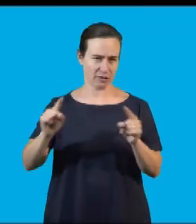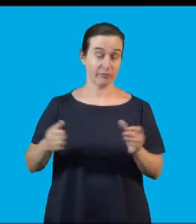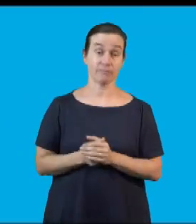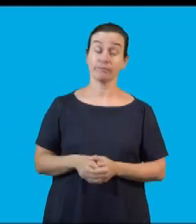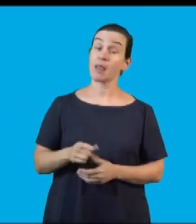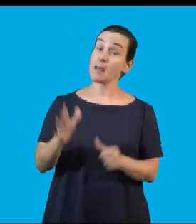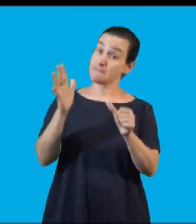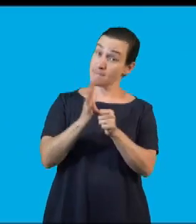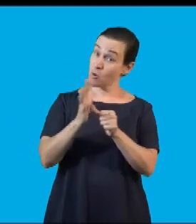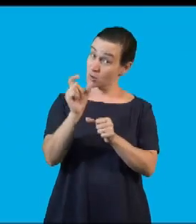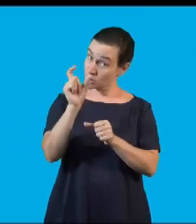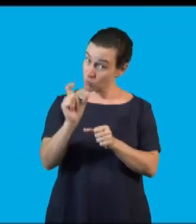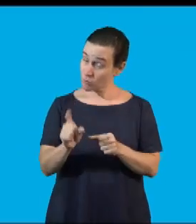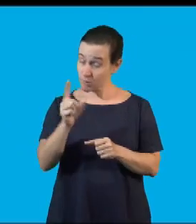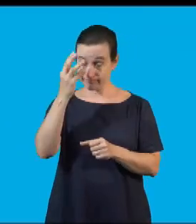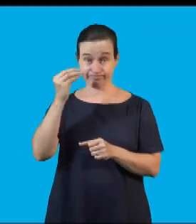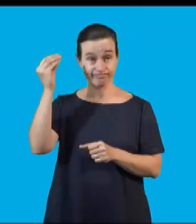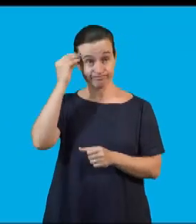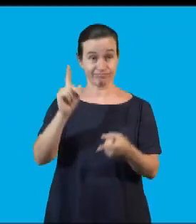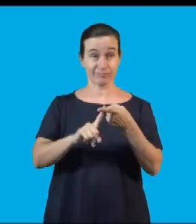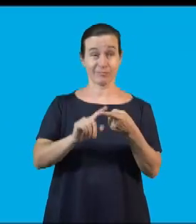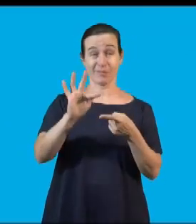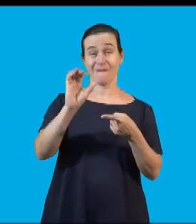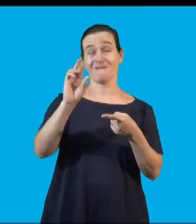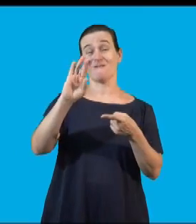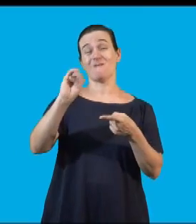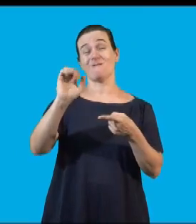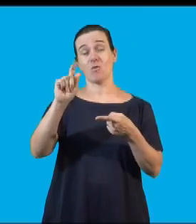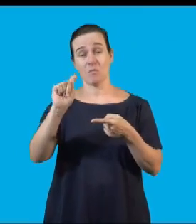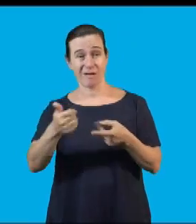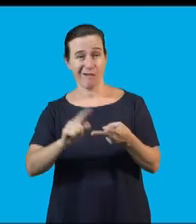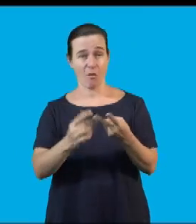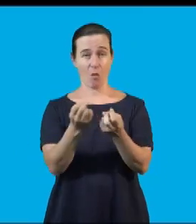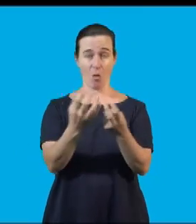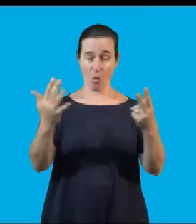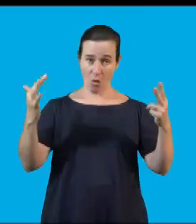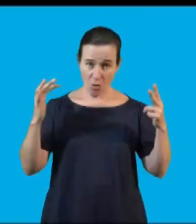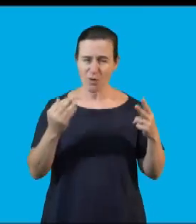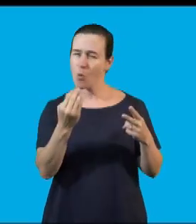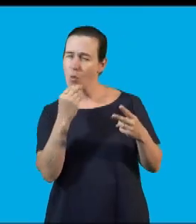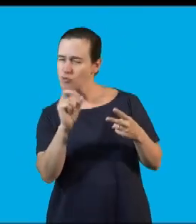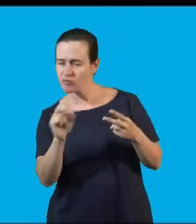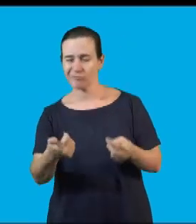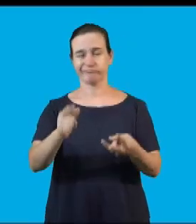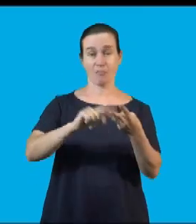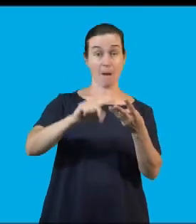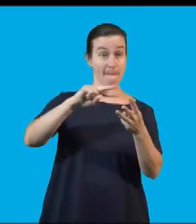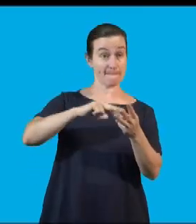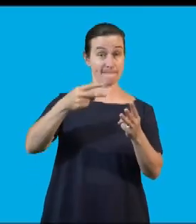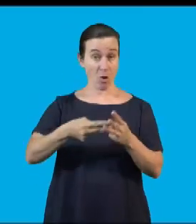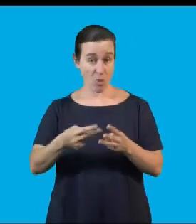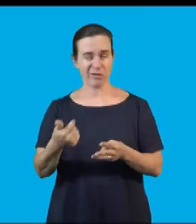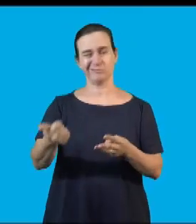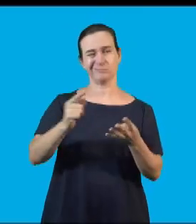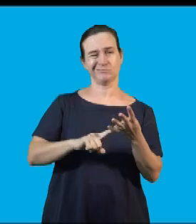Key words that you must keep in mind, Grade 12s, include format, the audience, who you're writing for, the